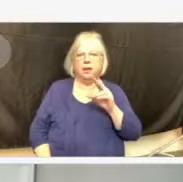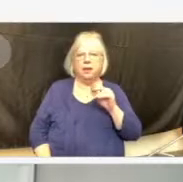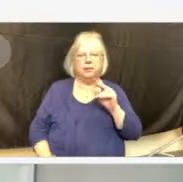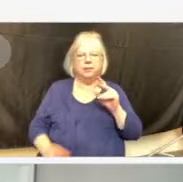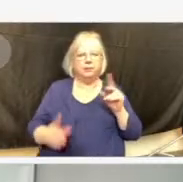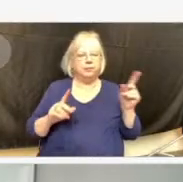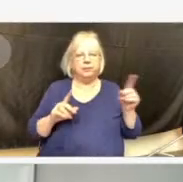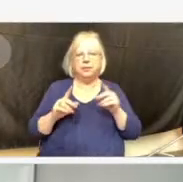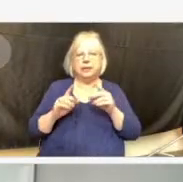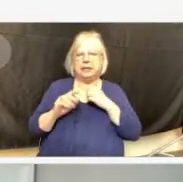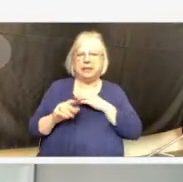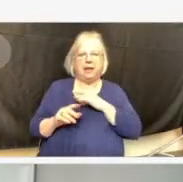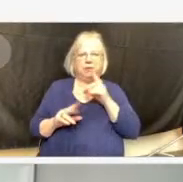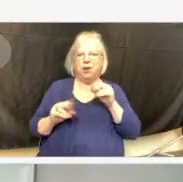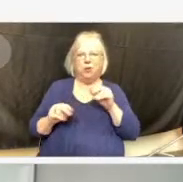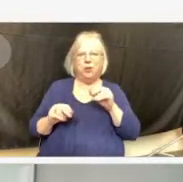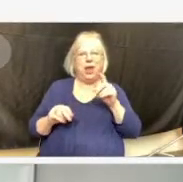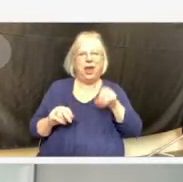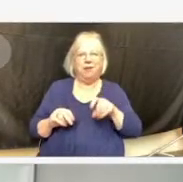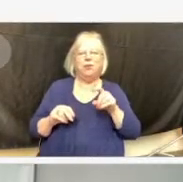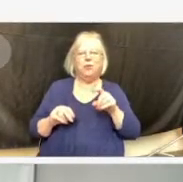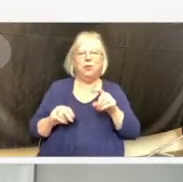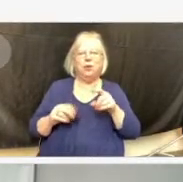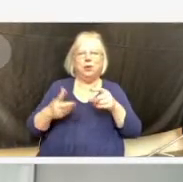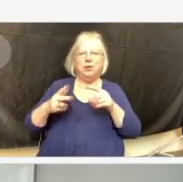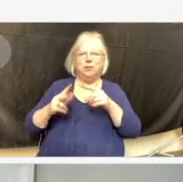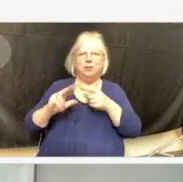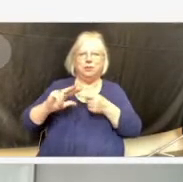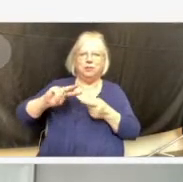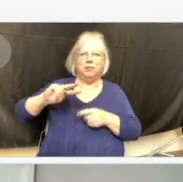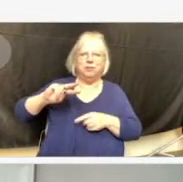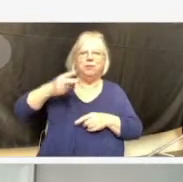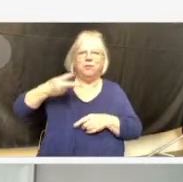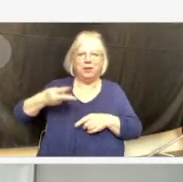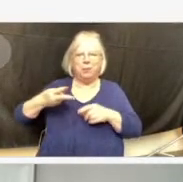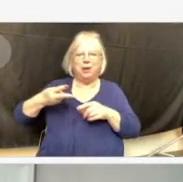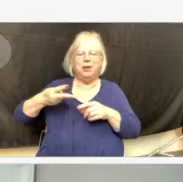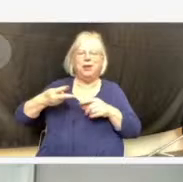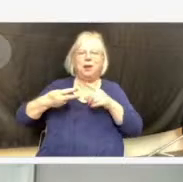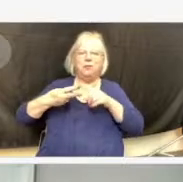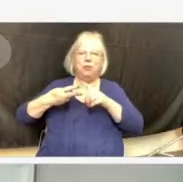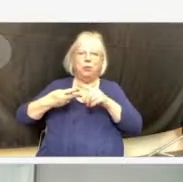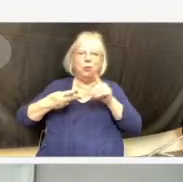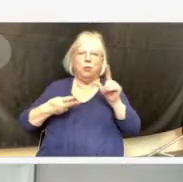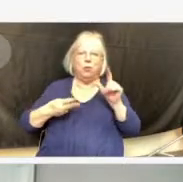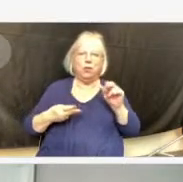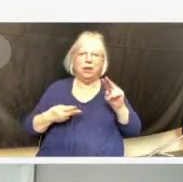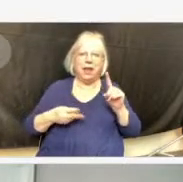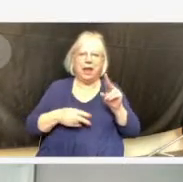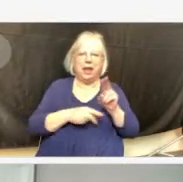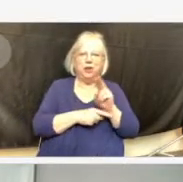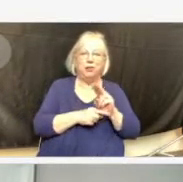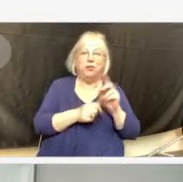plan amendment first. Okay, I apologize. No worries. It's okay. Thank you for the Mr. correction. We'll get a chance to do it again in just a second.